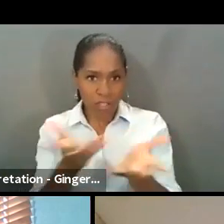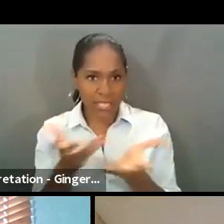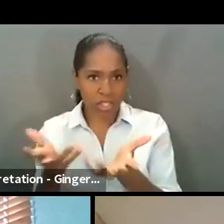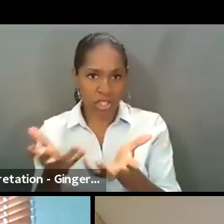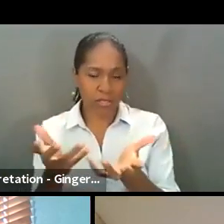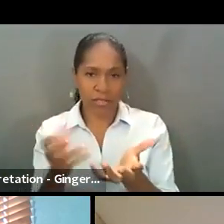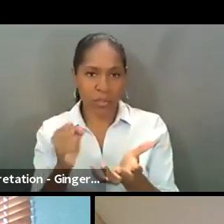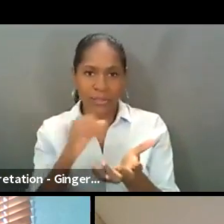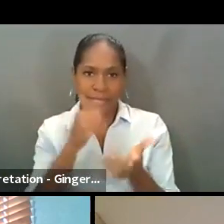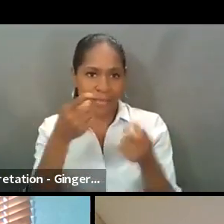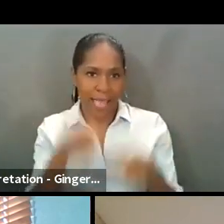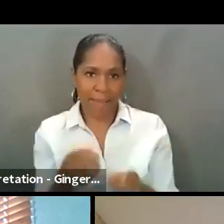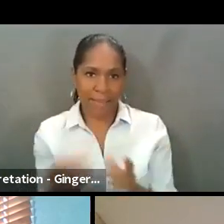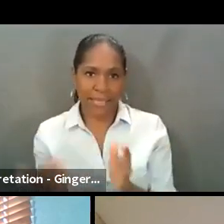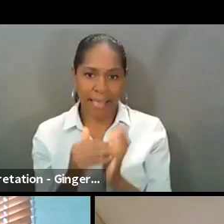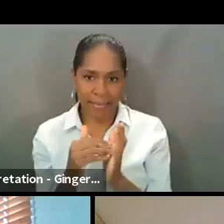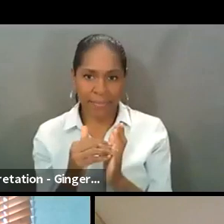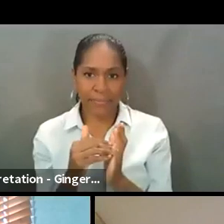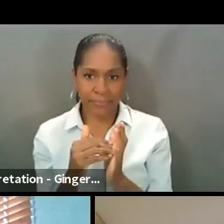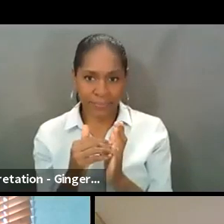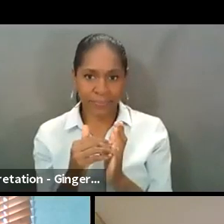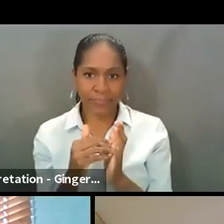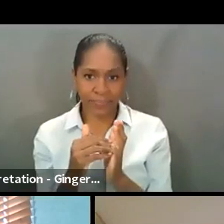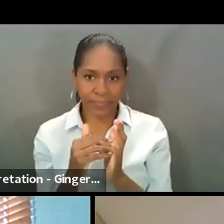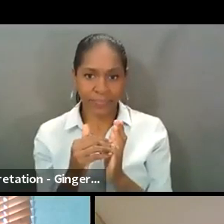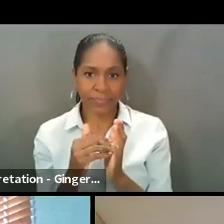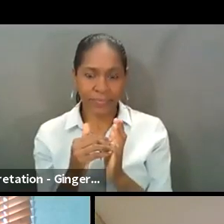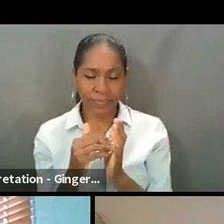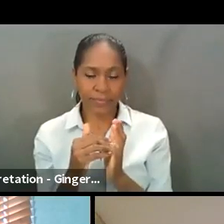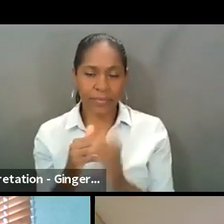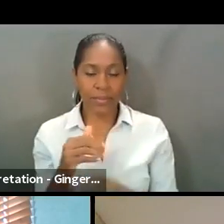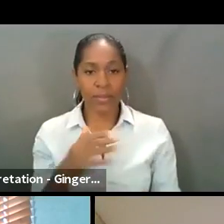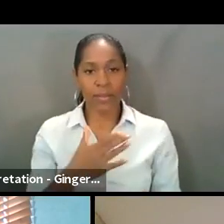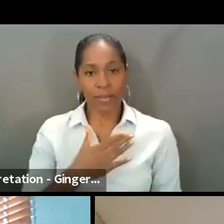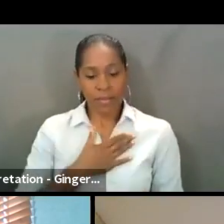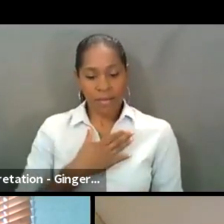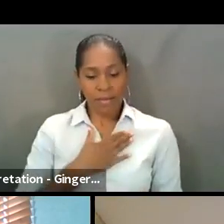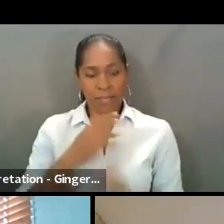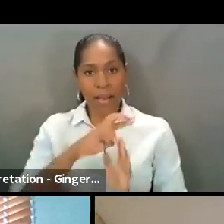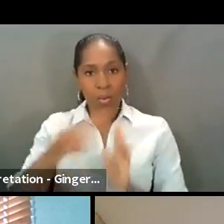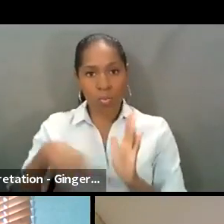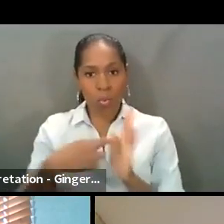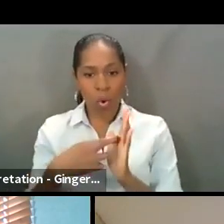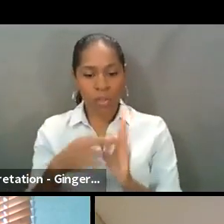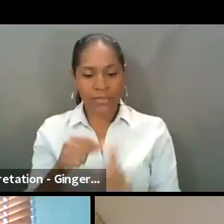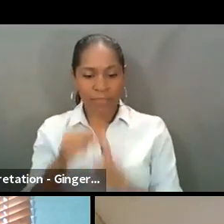position again. In my